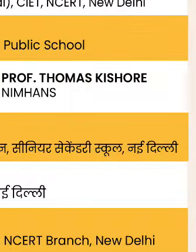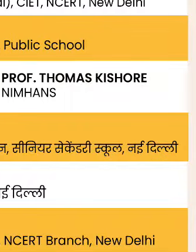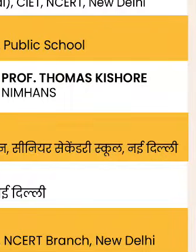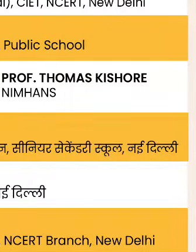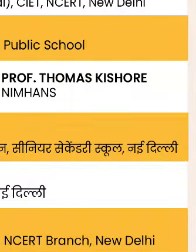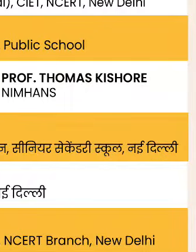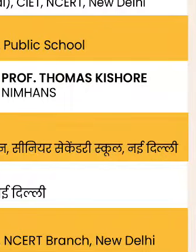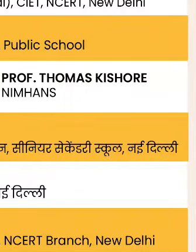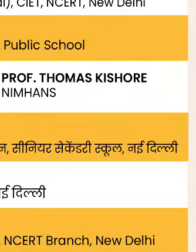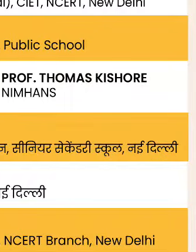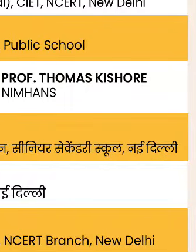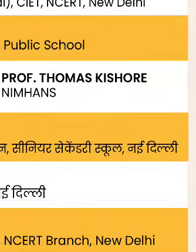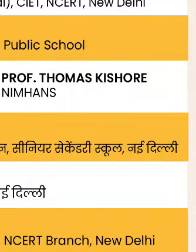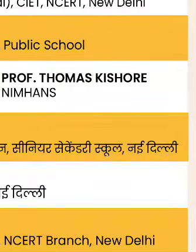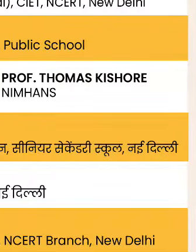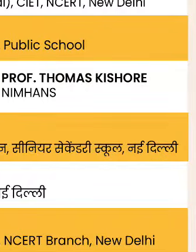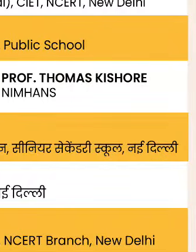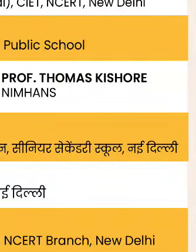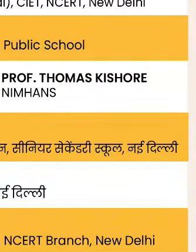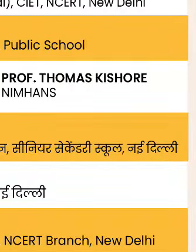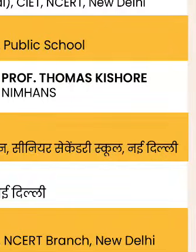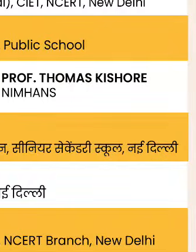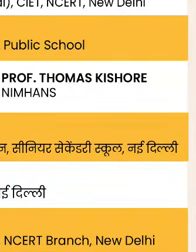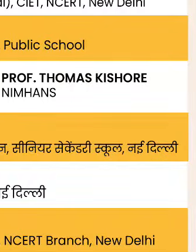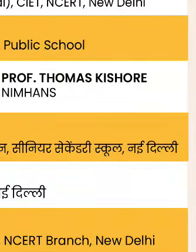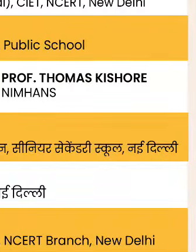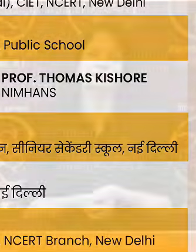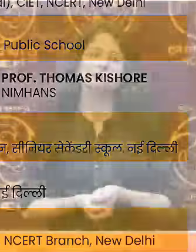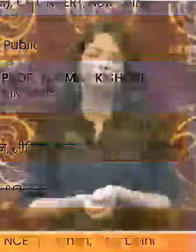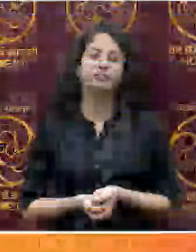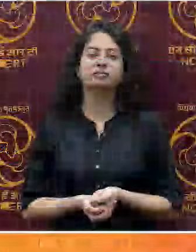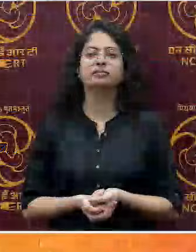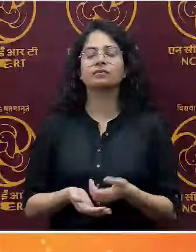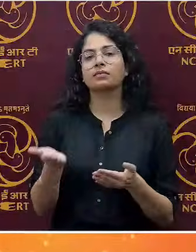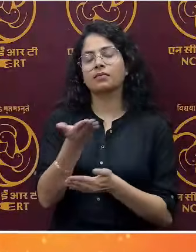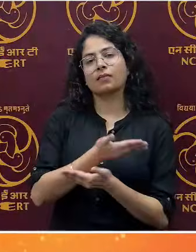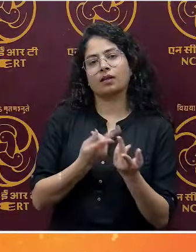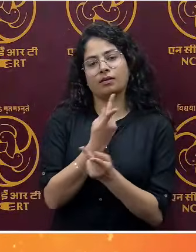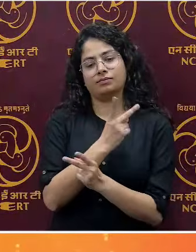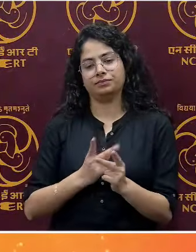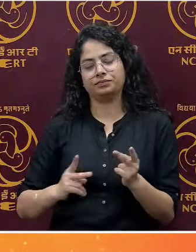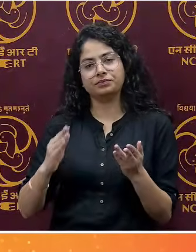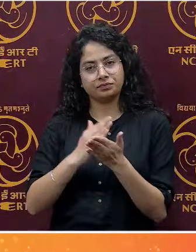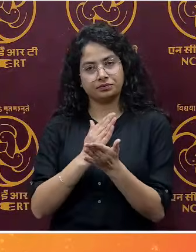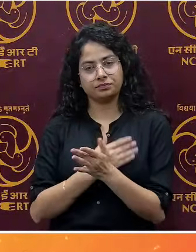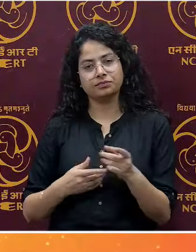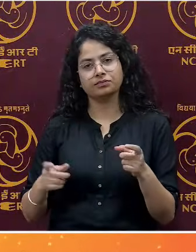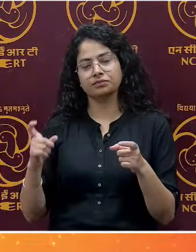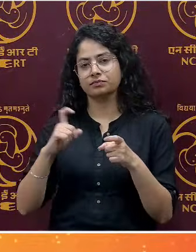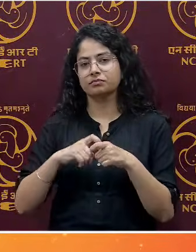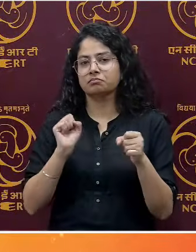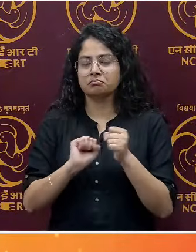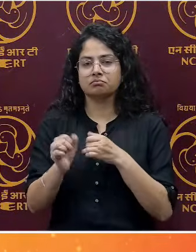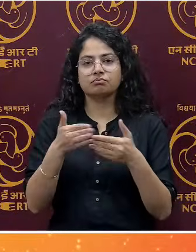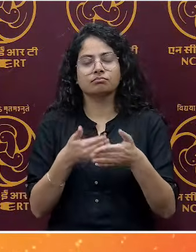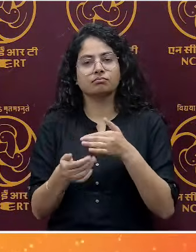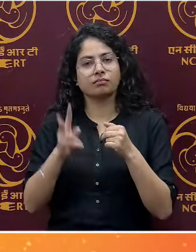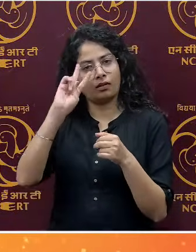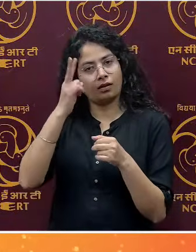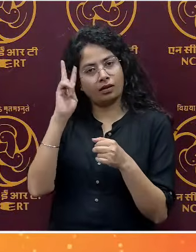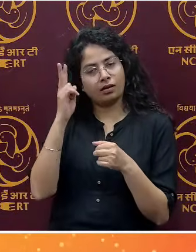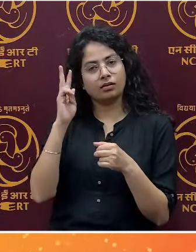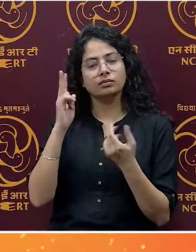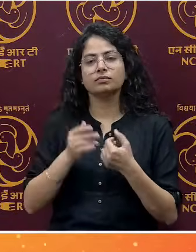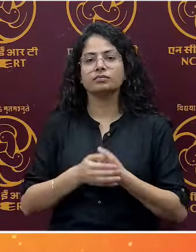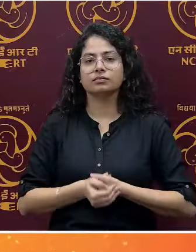Me, Identity Beyond Marks. We want you to participate in all these live interaction with all your queries and doubts.